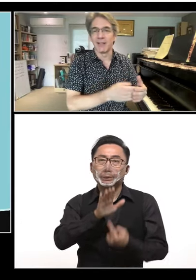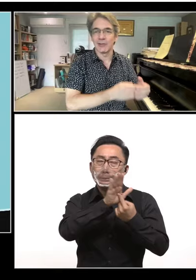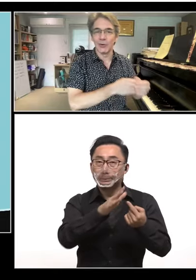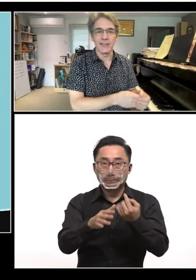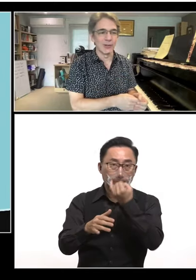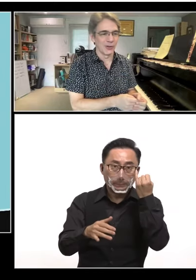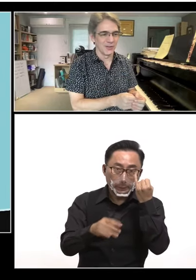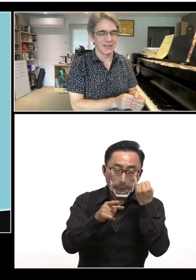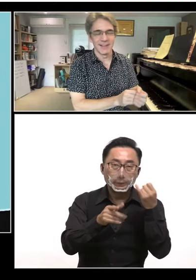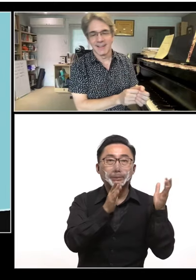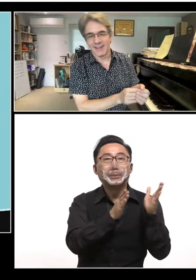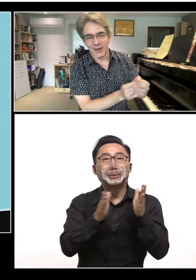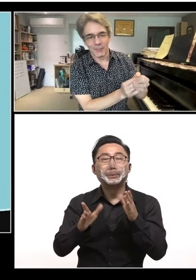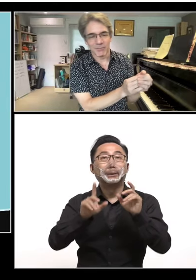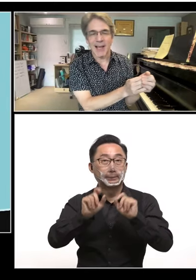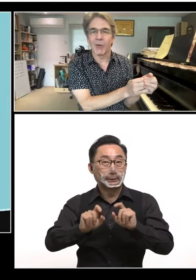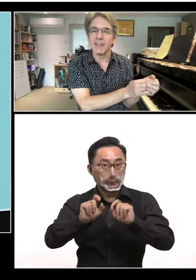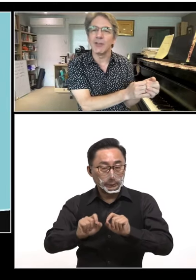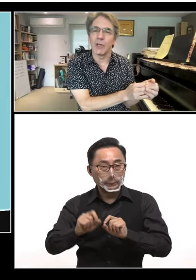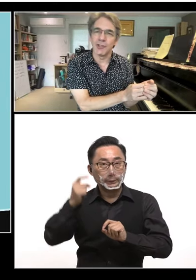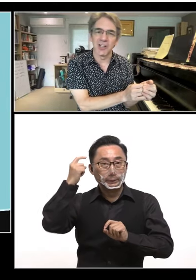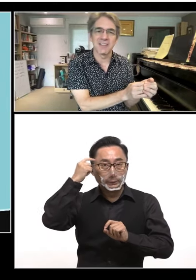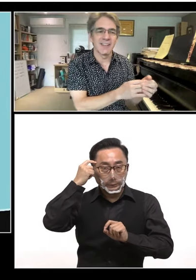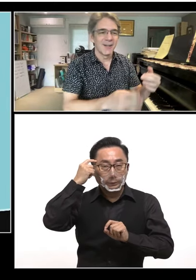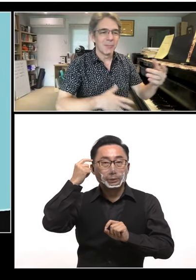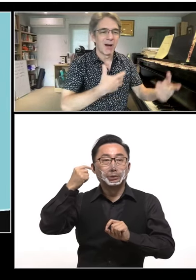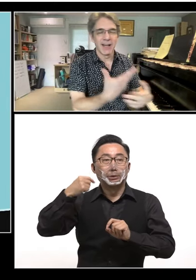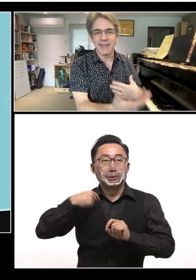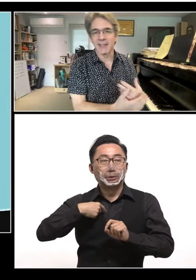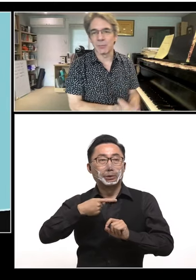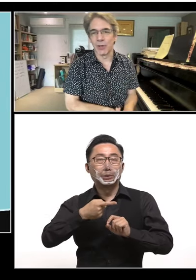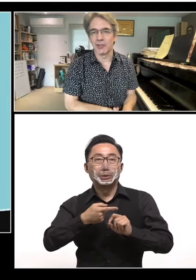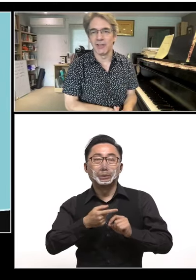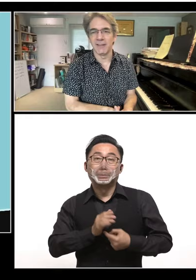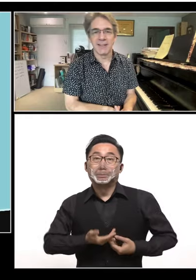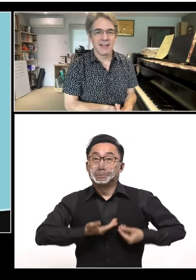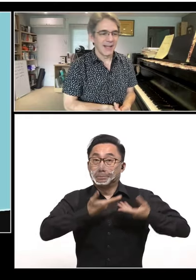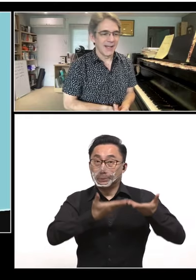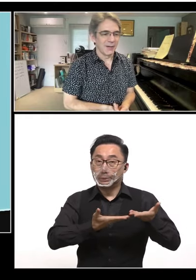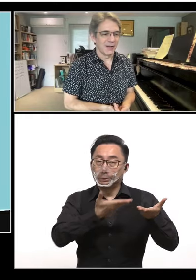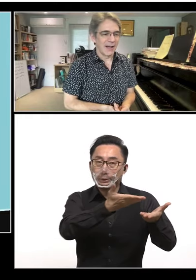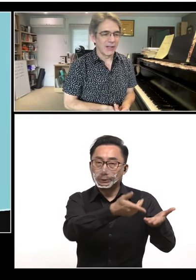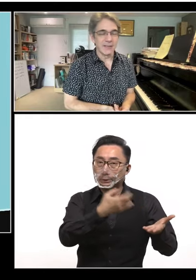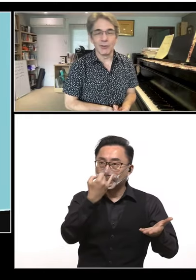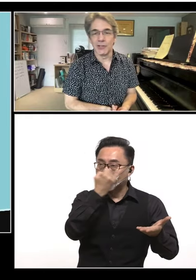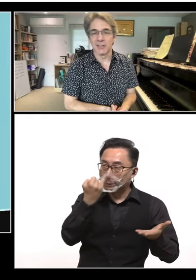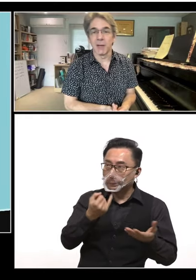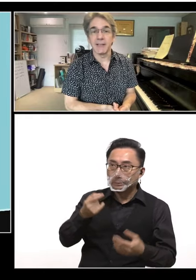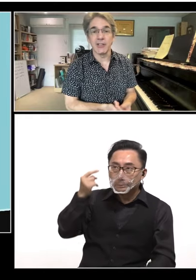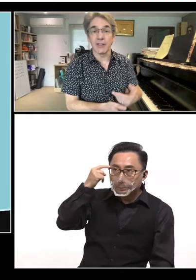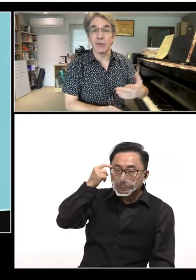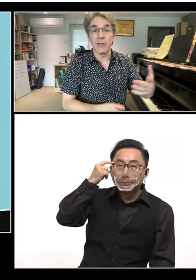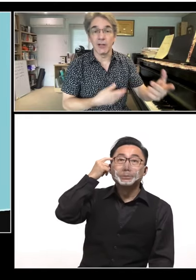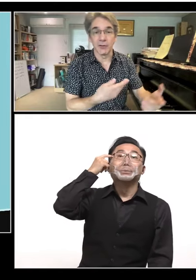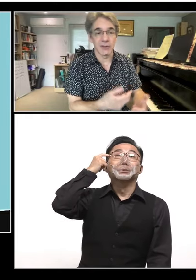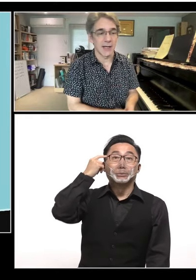him, I slowly learned how I need to adjust my expression and how I needed to adjust my